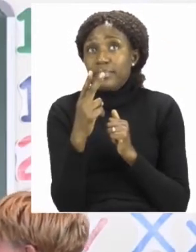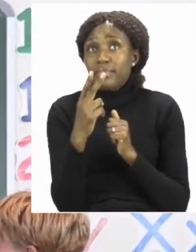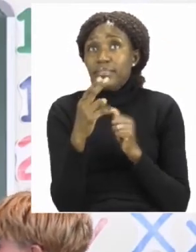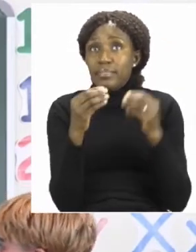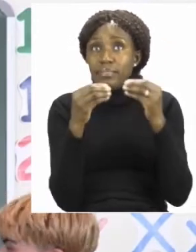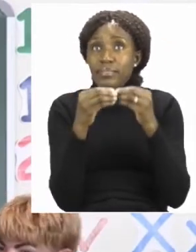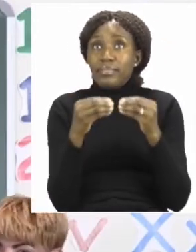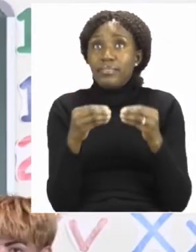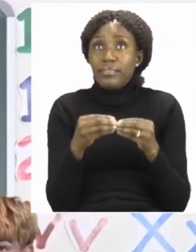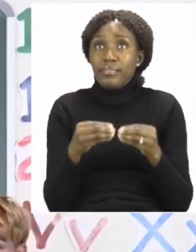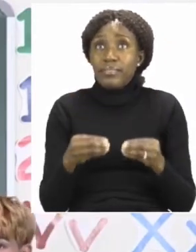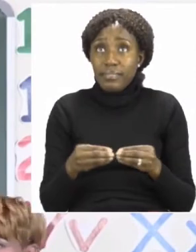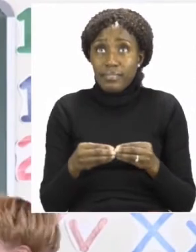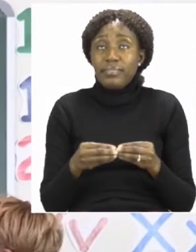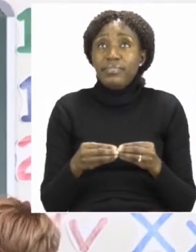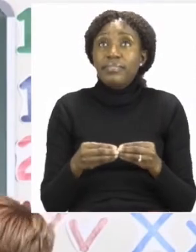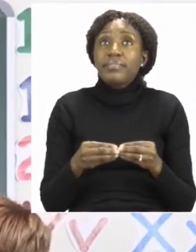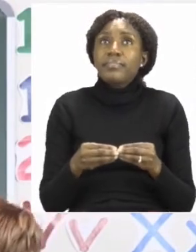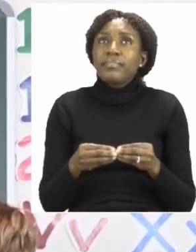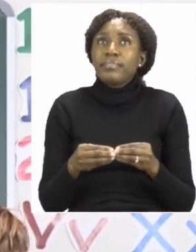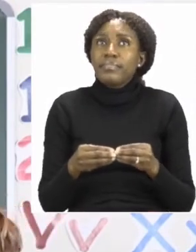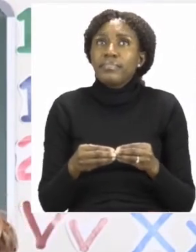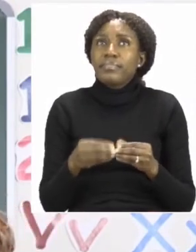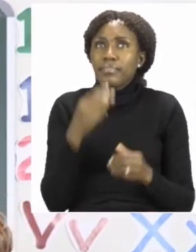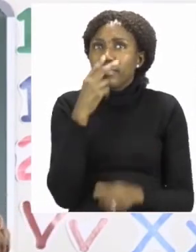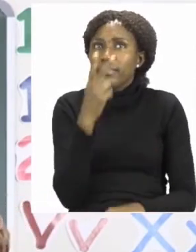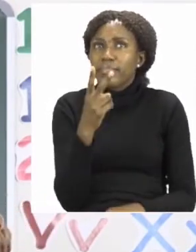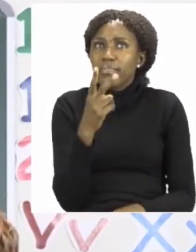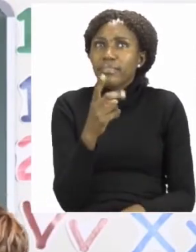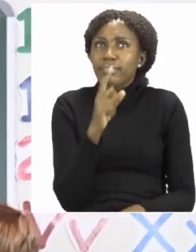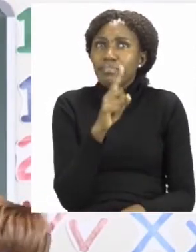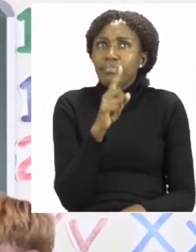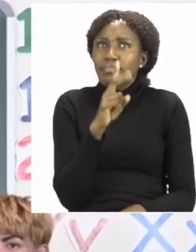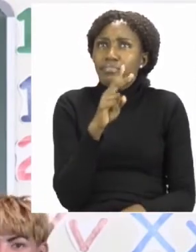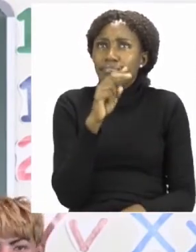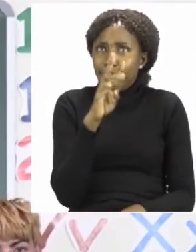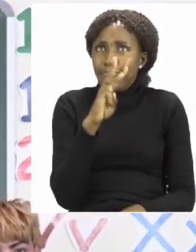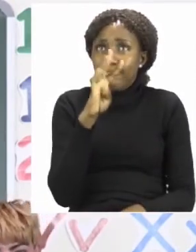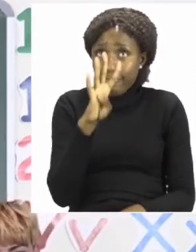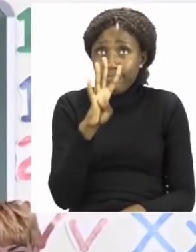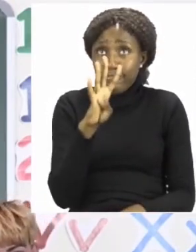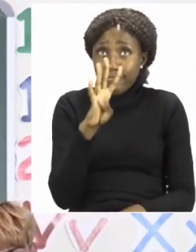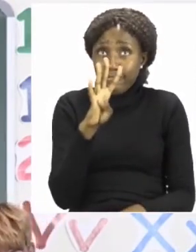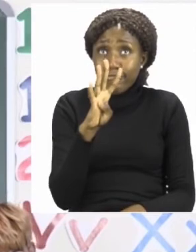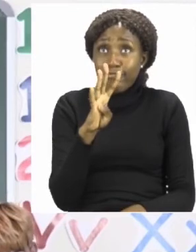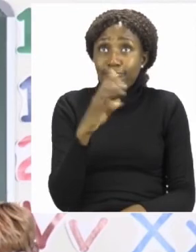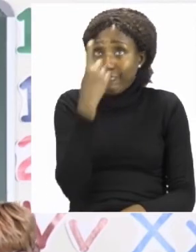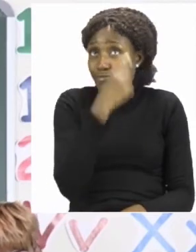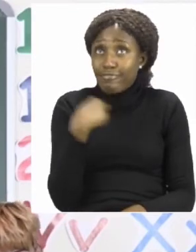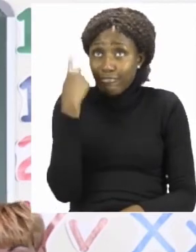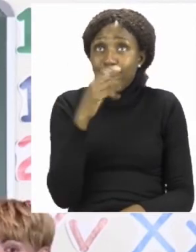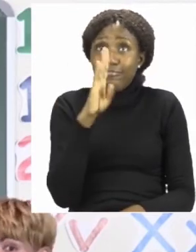the board you will see we have one two three four faces right